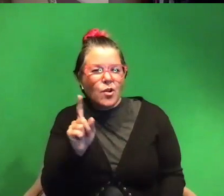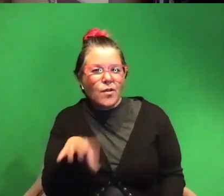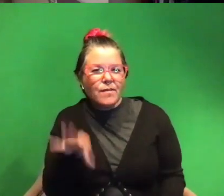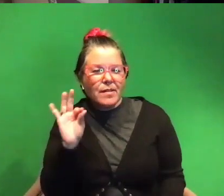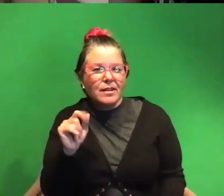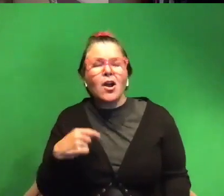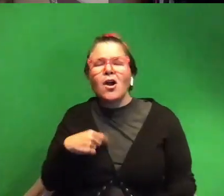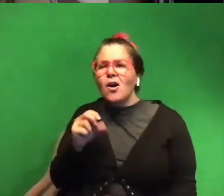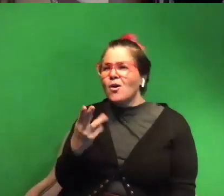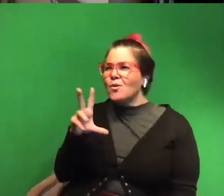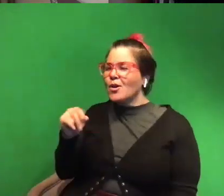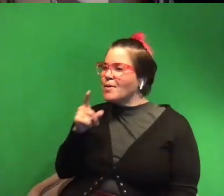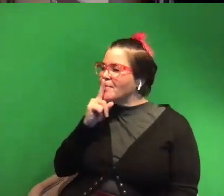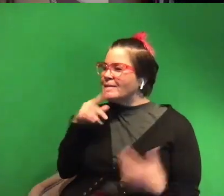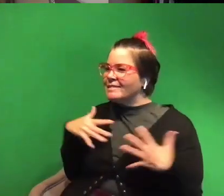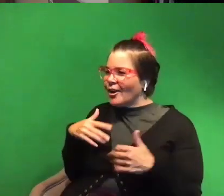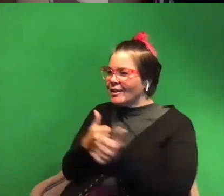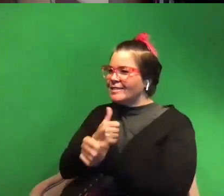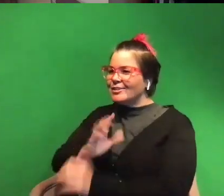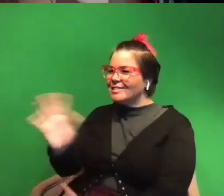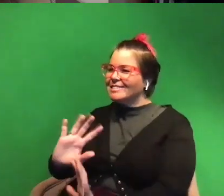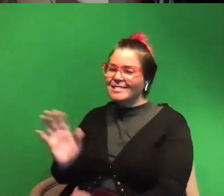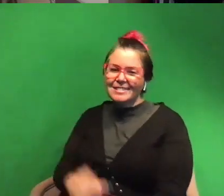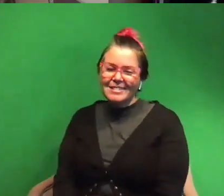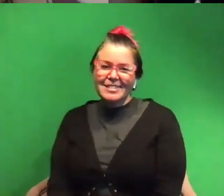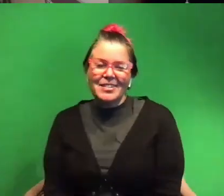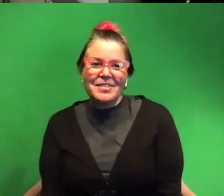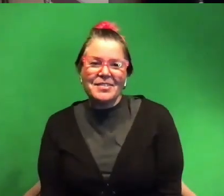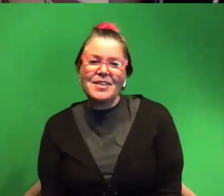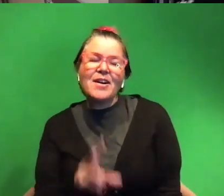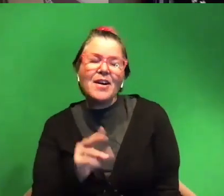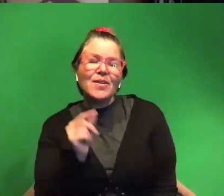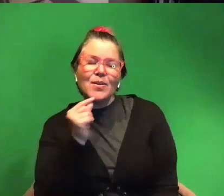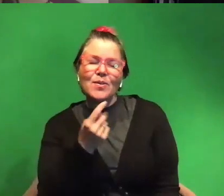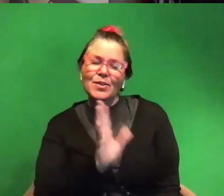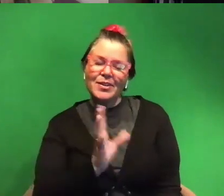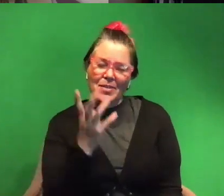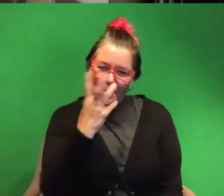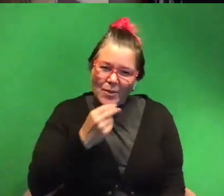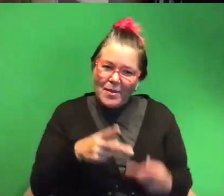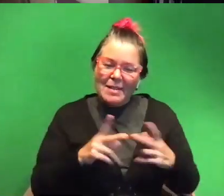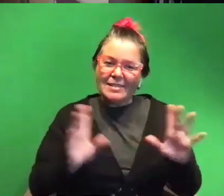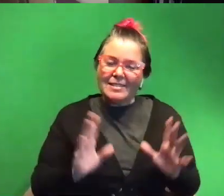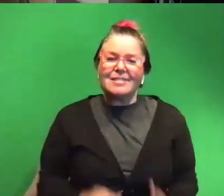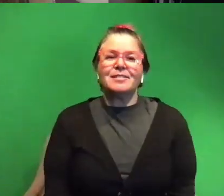like I've made coral reefs sound so dangerous to you guys. They're really cool. Beautiful places.